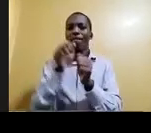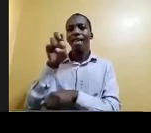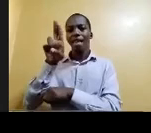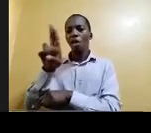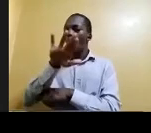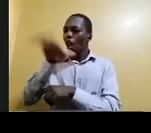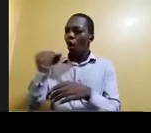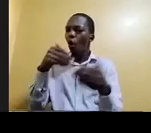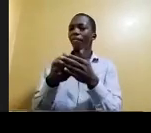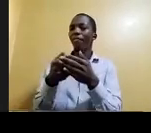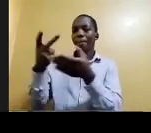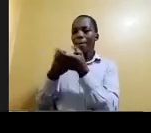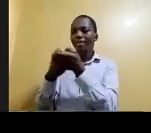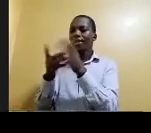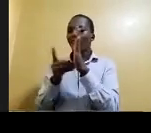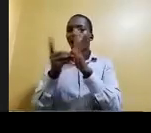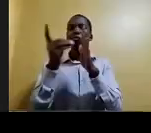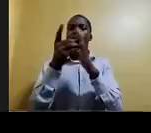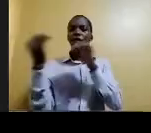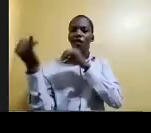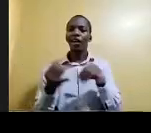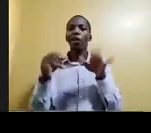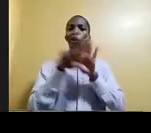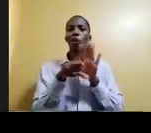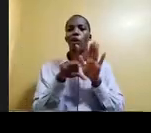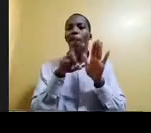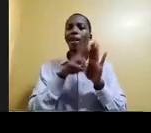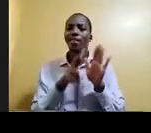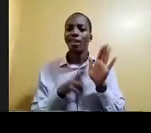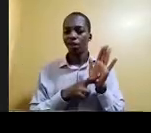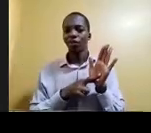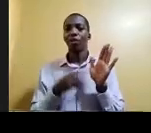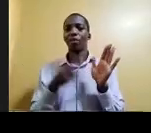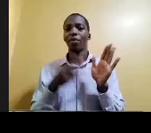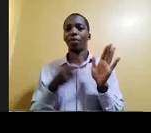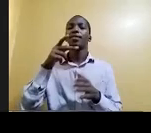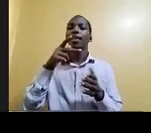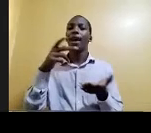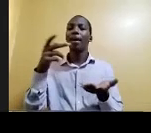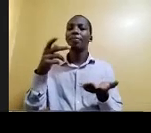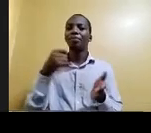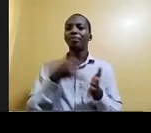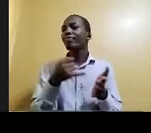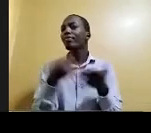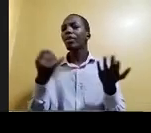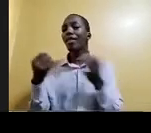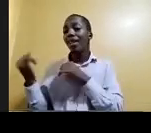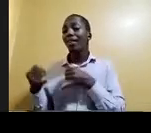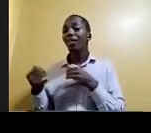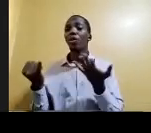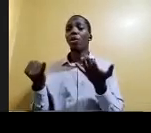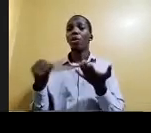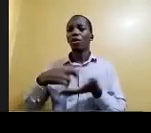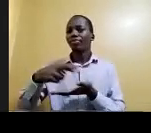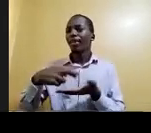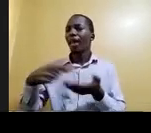the development of new regulations. This is part of the recently signed OACPS EU New Partnership